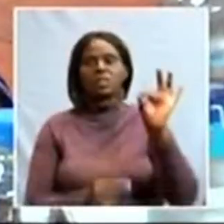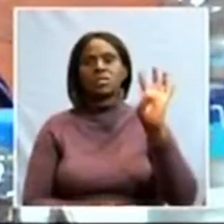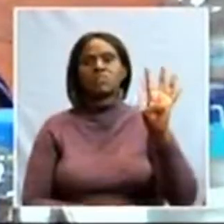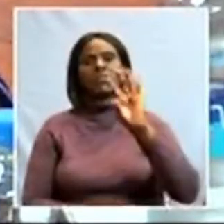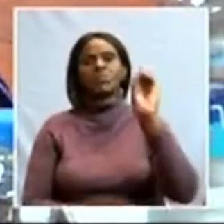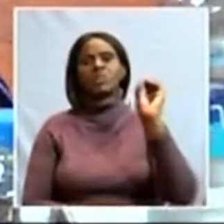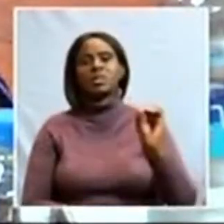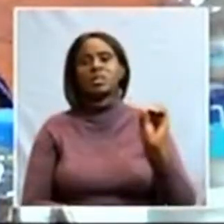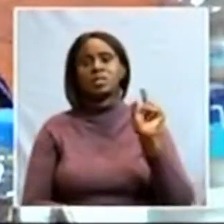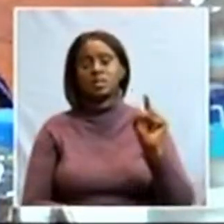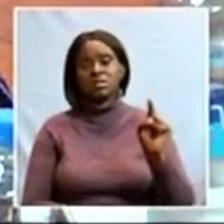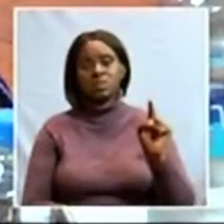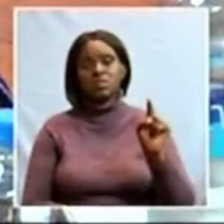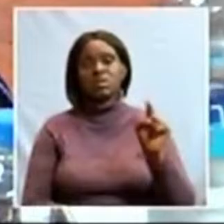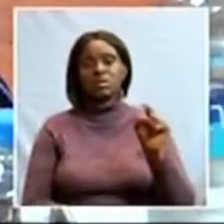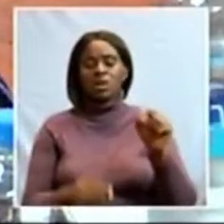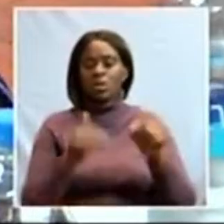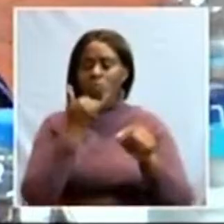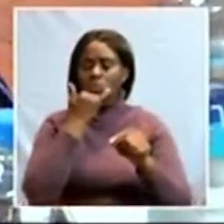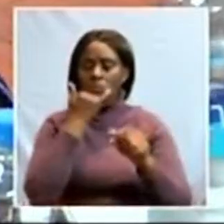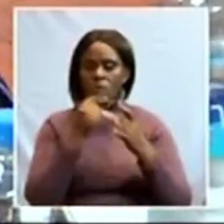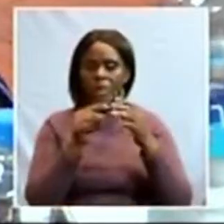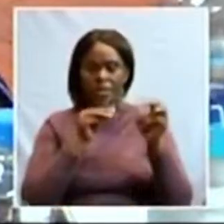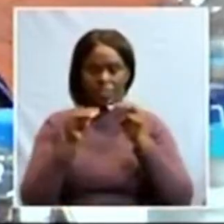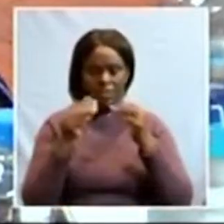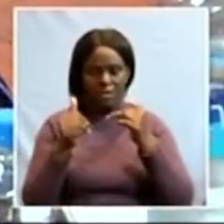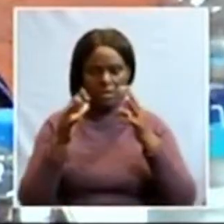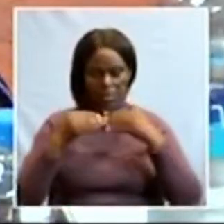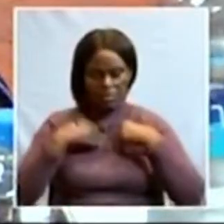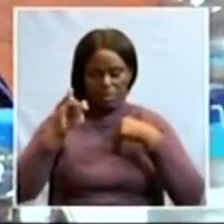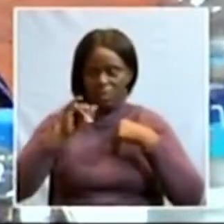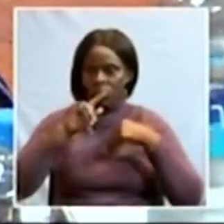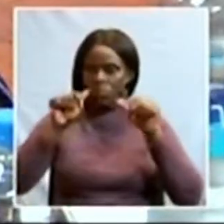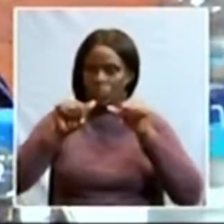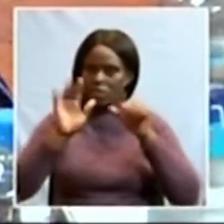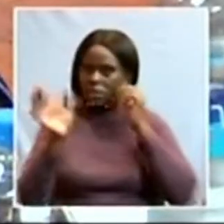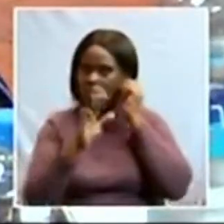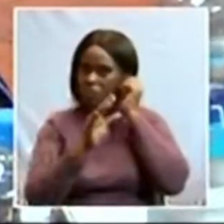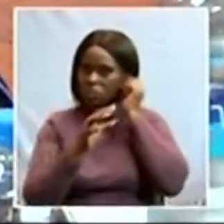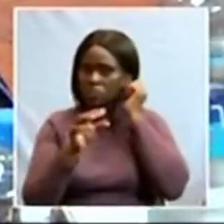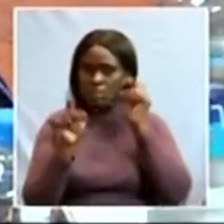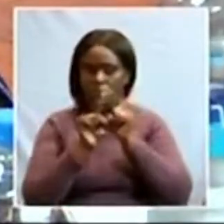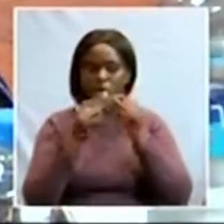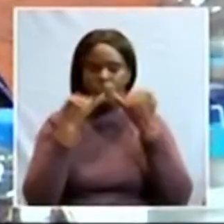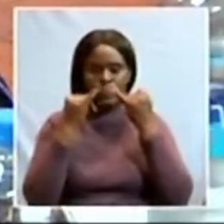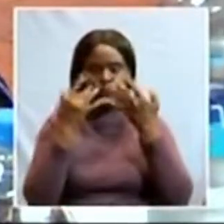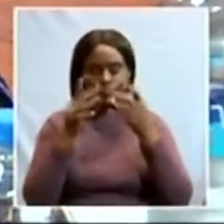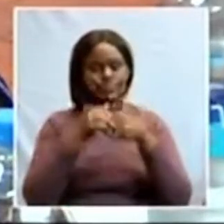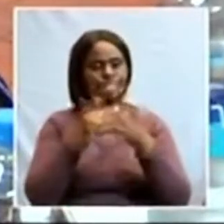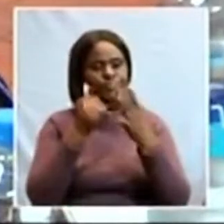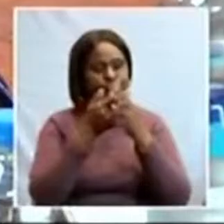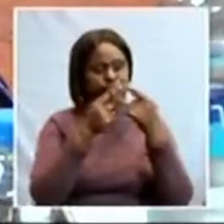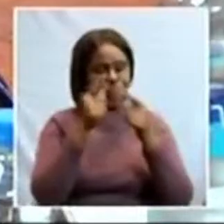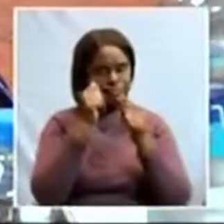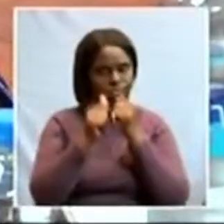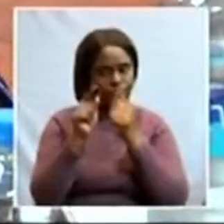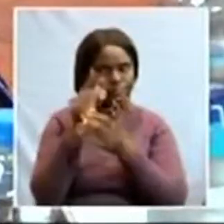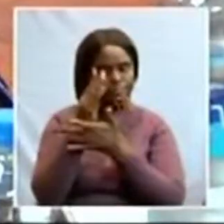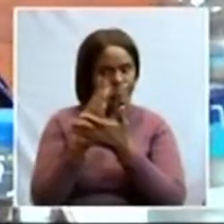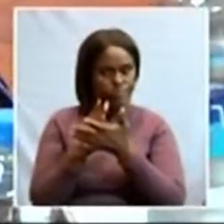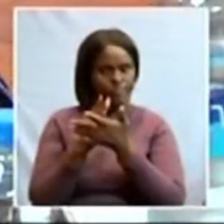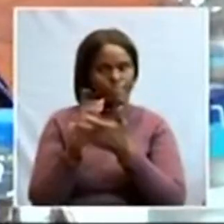94%. Cause of query, management wishes to acknowledge the auditor's findings and wish to state that the variance was due to